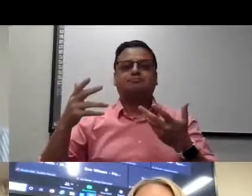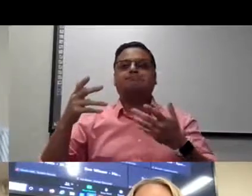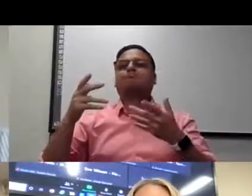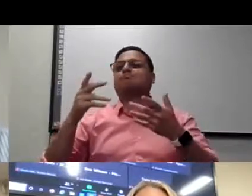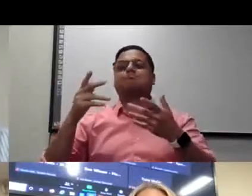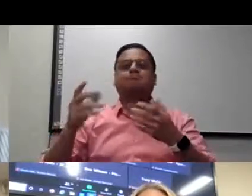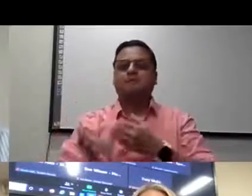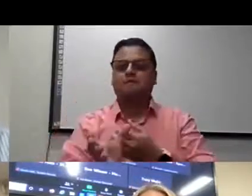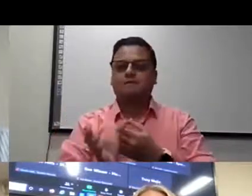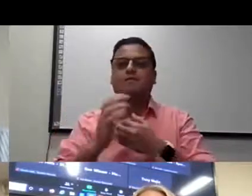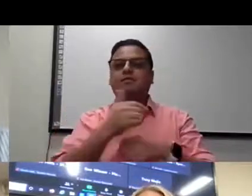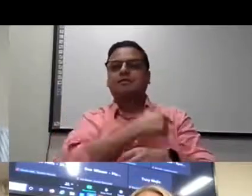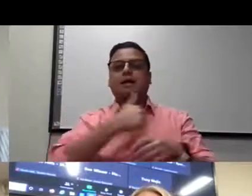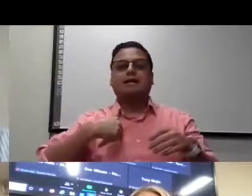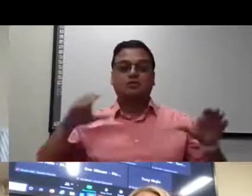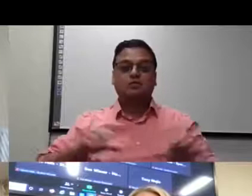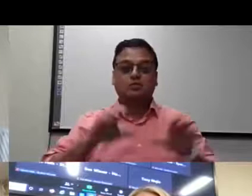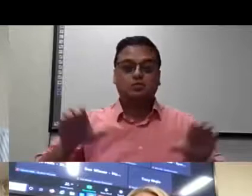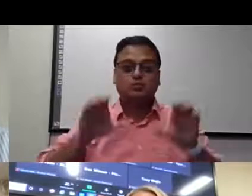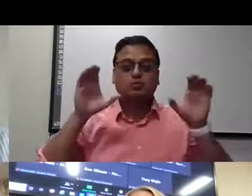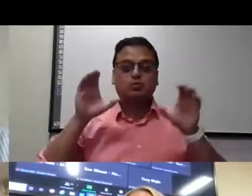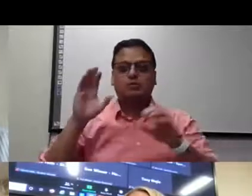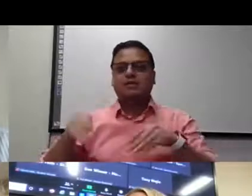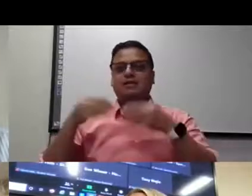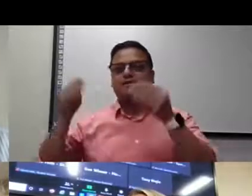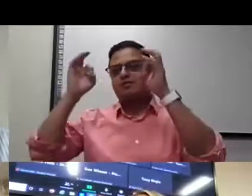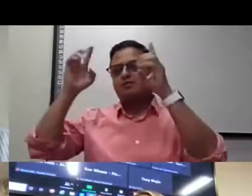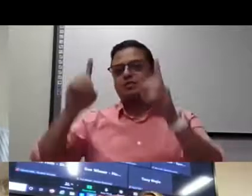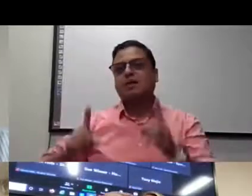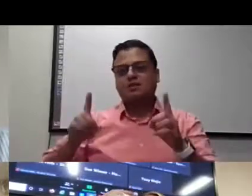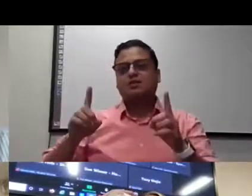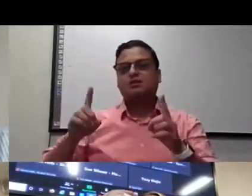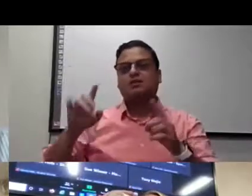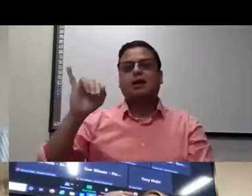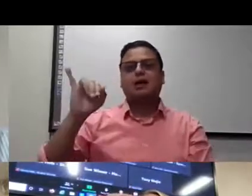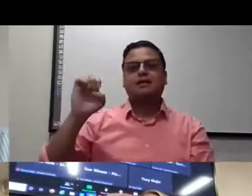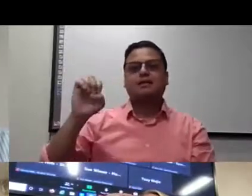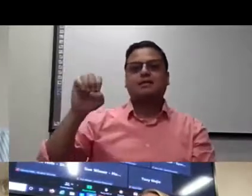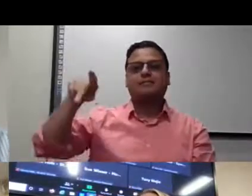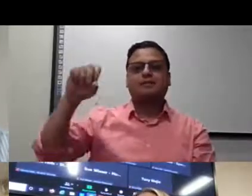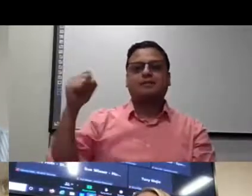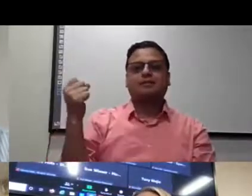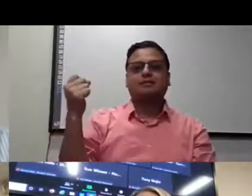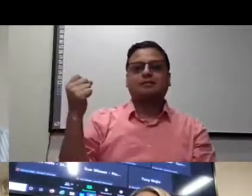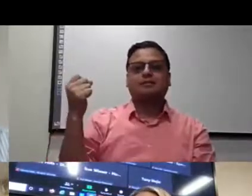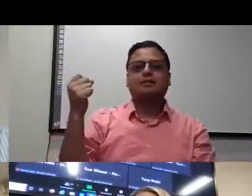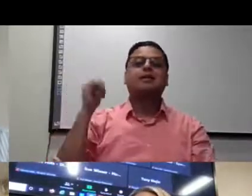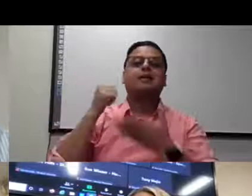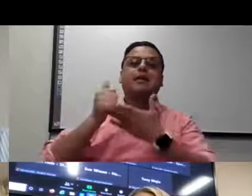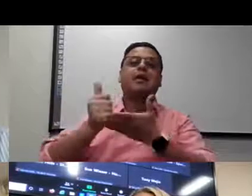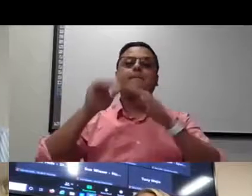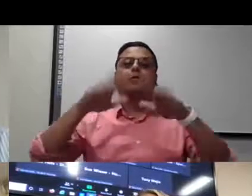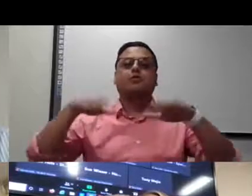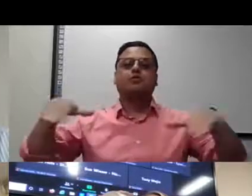do is to provide educational plans, IEPs, that help the